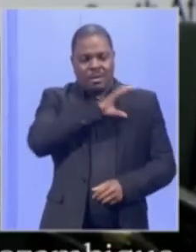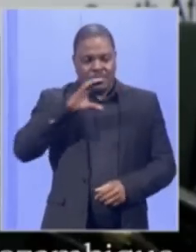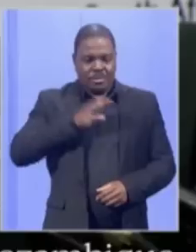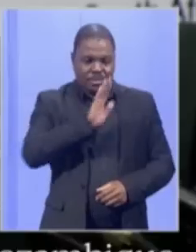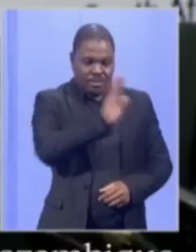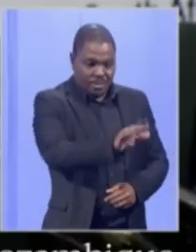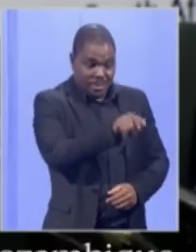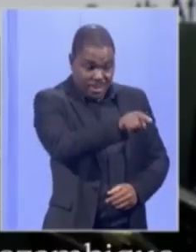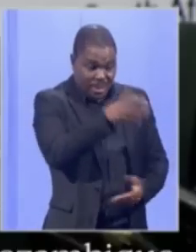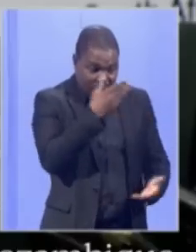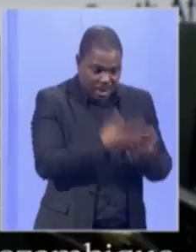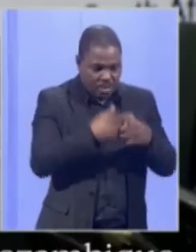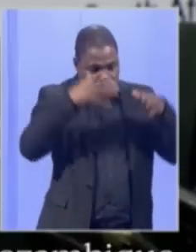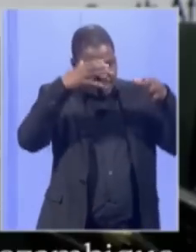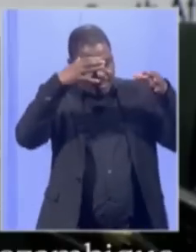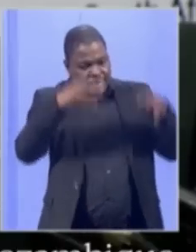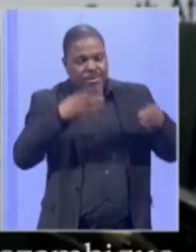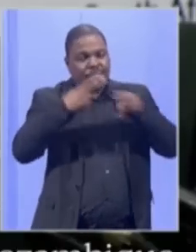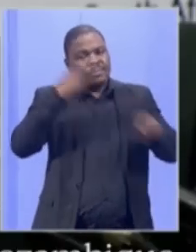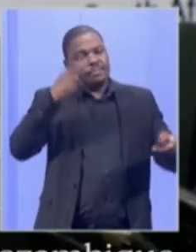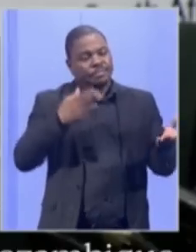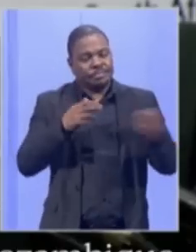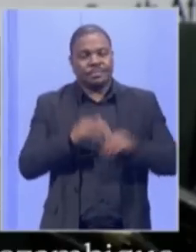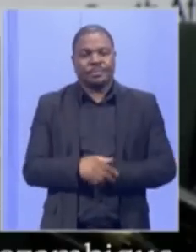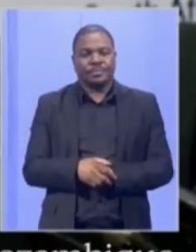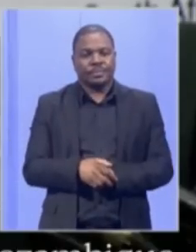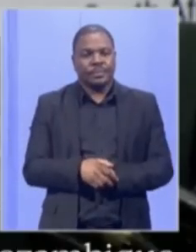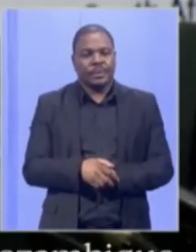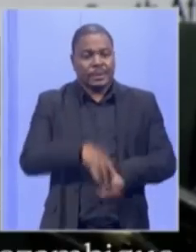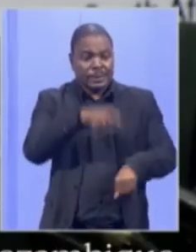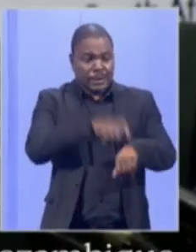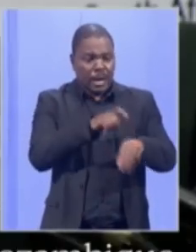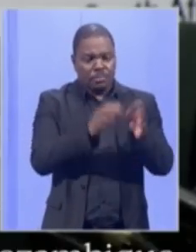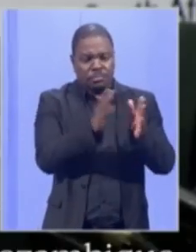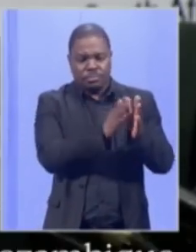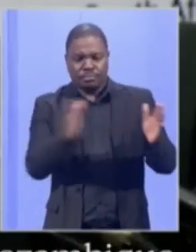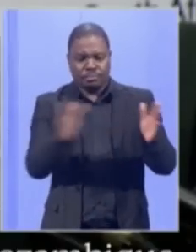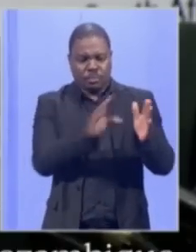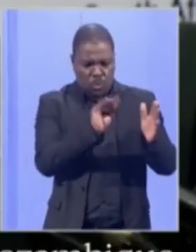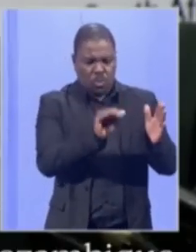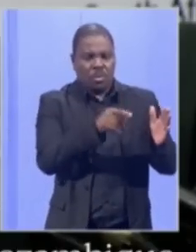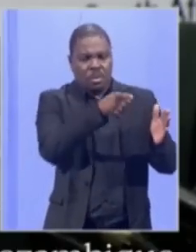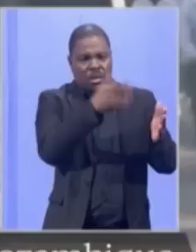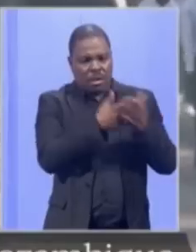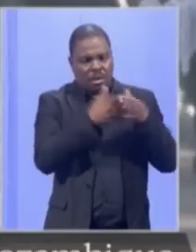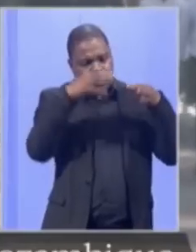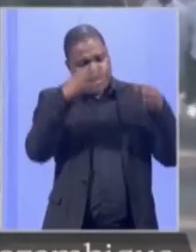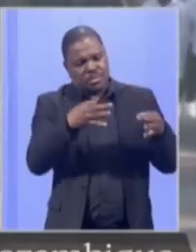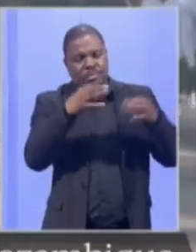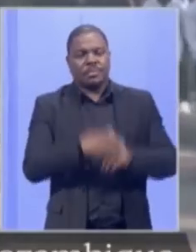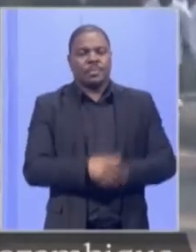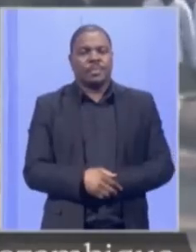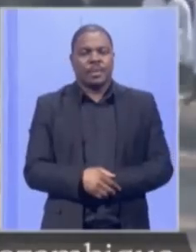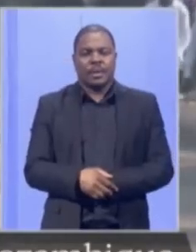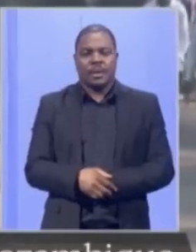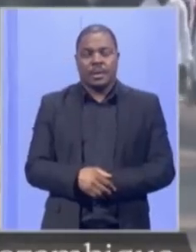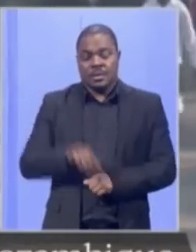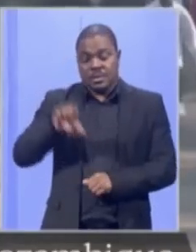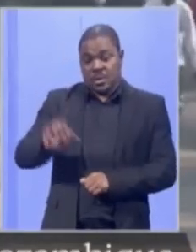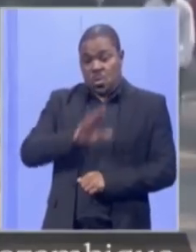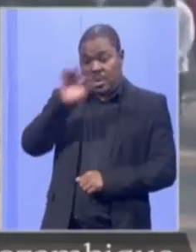Constitutional Council to adjudicate on the matter. There's a period allowed for the Constitutional Council to adjudicate on the matter. Pretoria e re